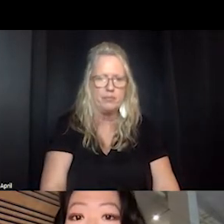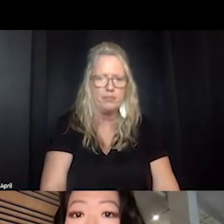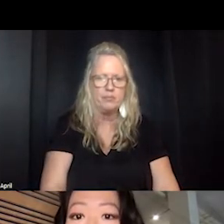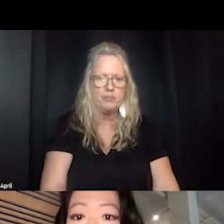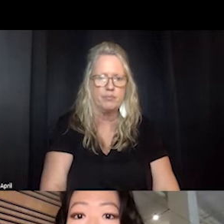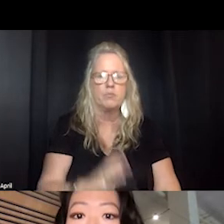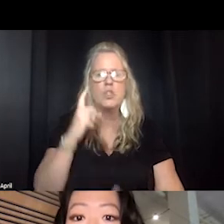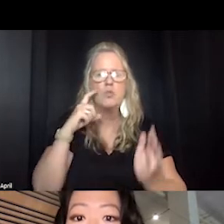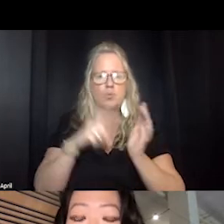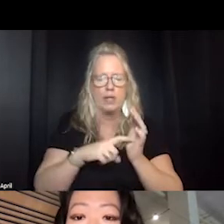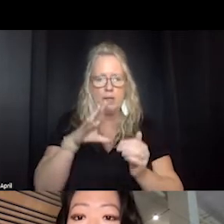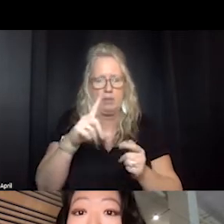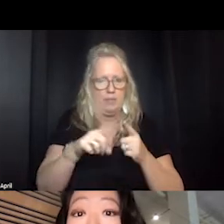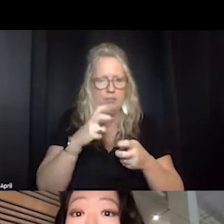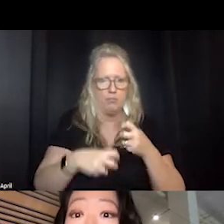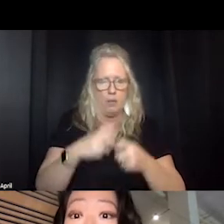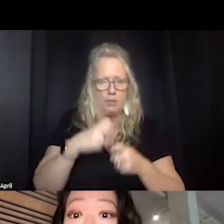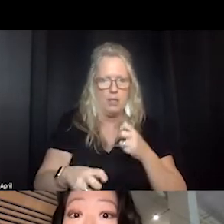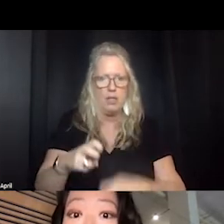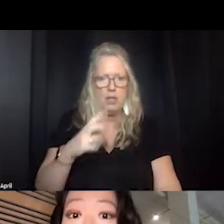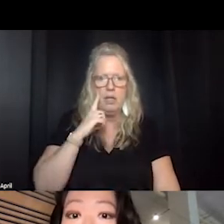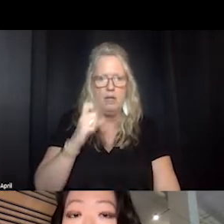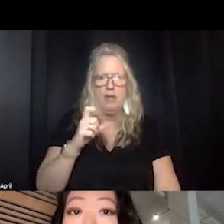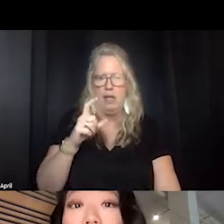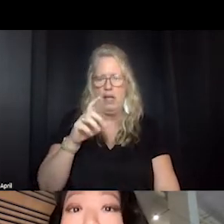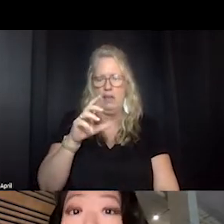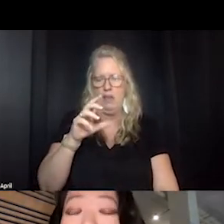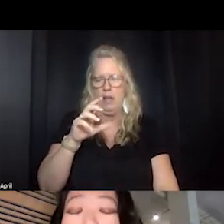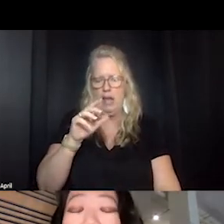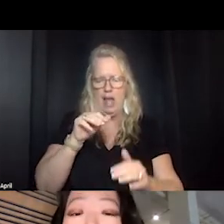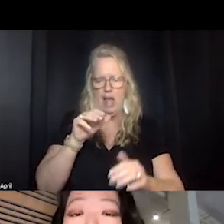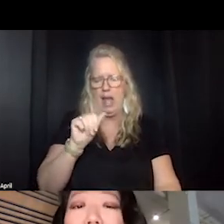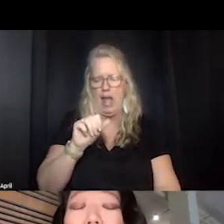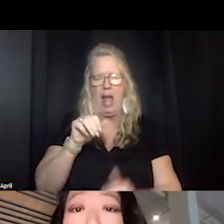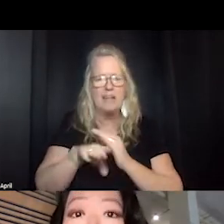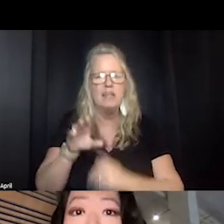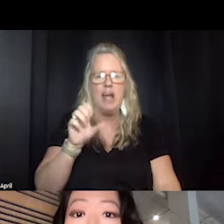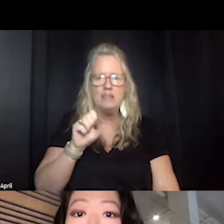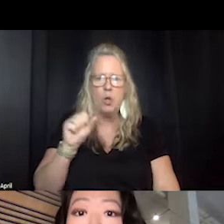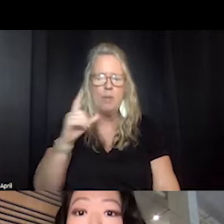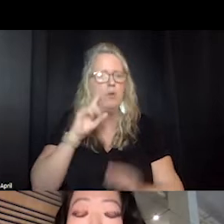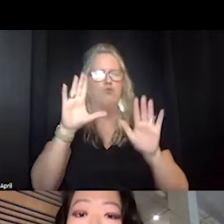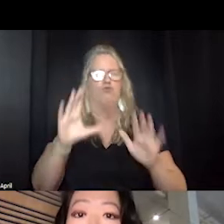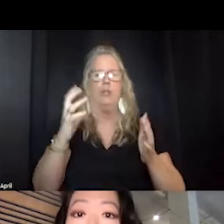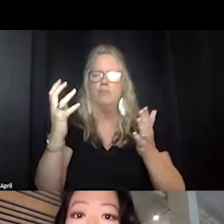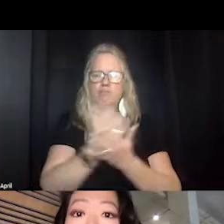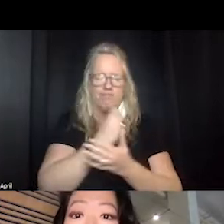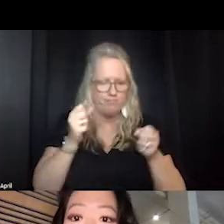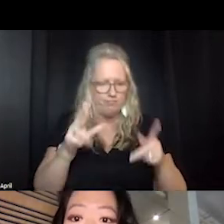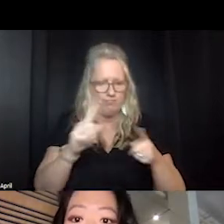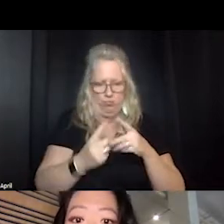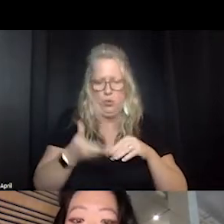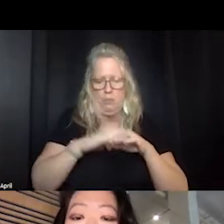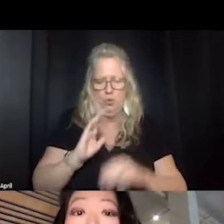In recognizing this problem, us at accesSOS, we realize we have a great opportunity to improve our